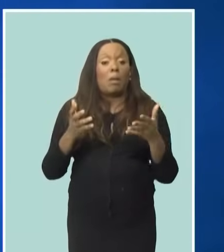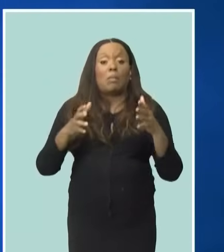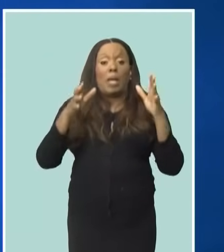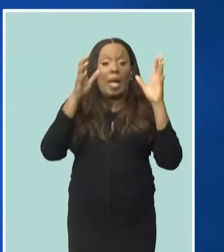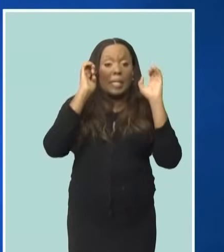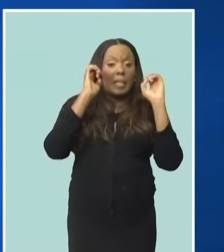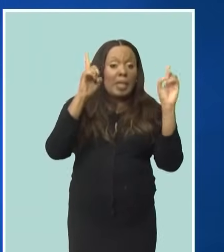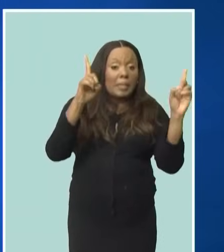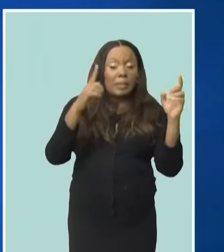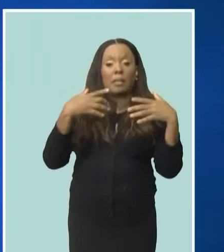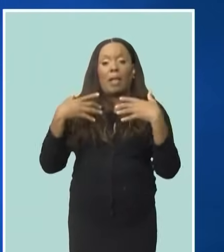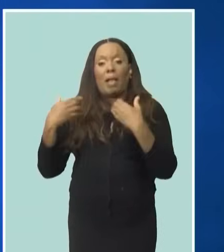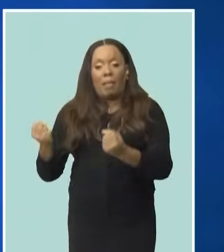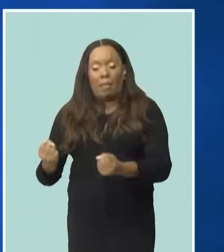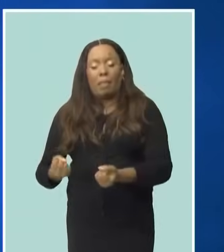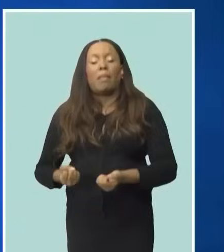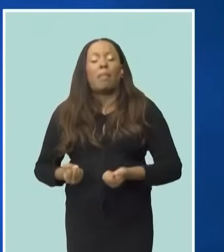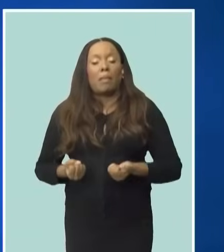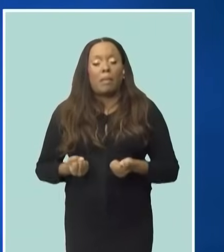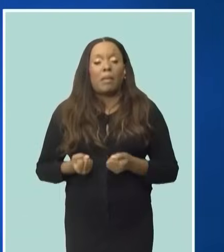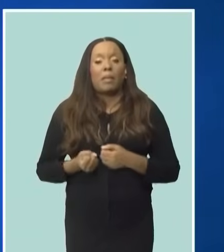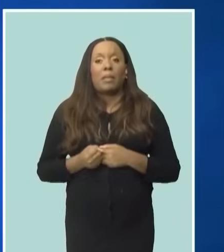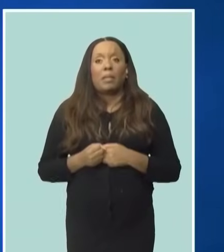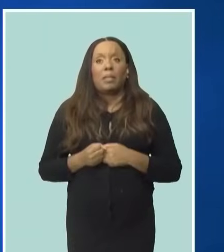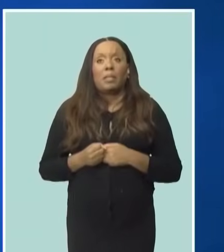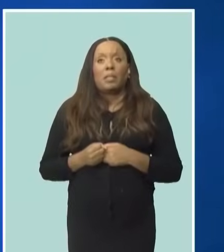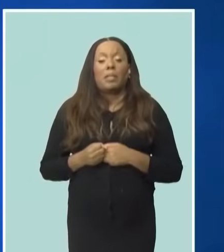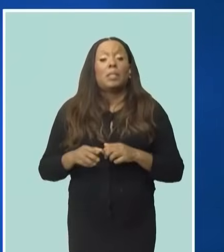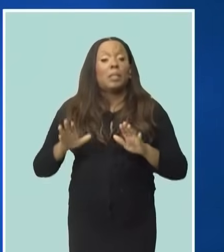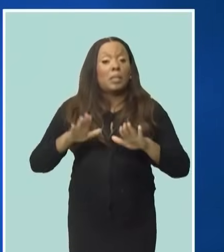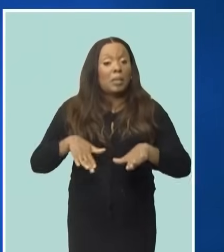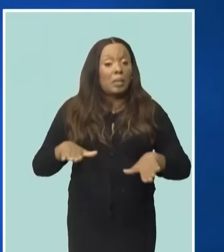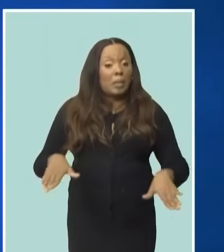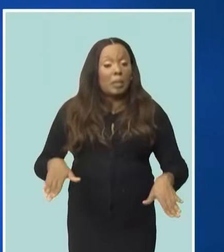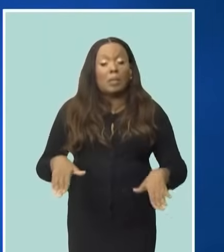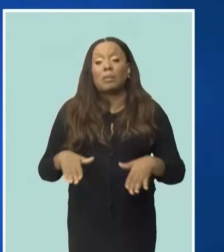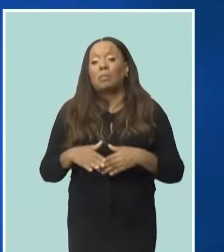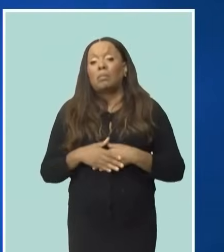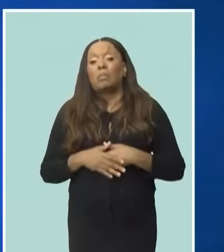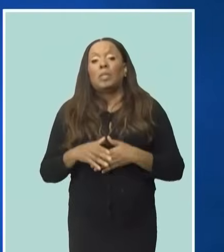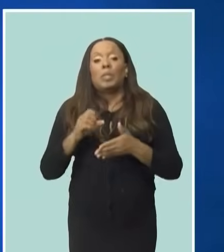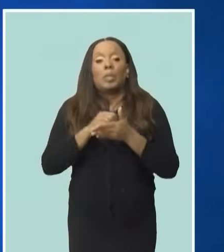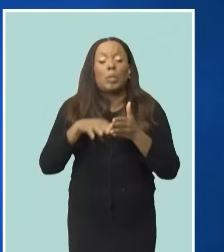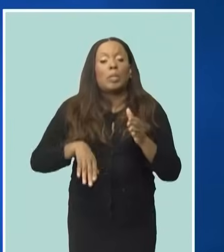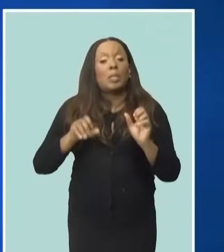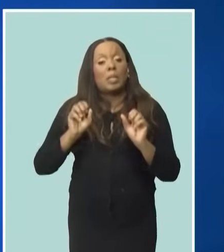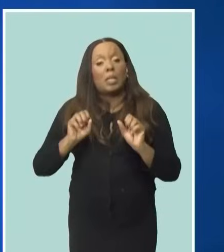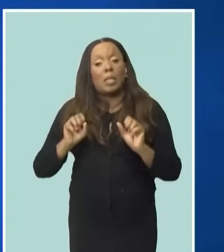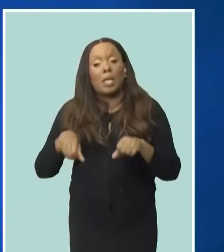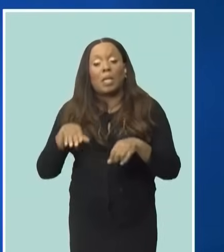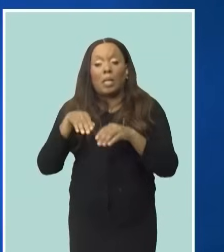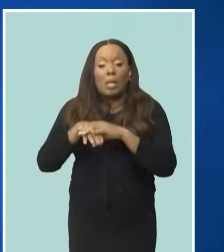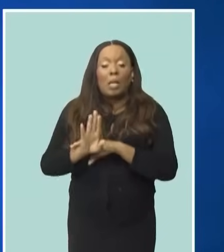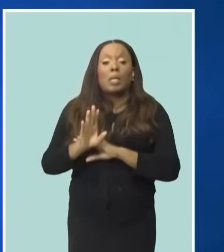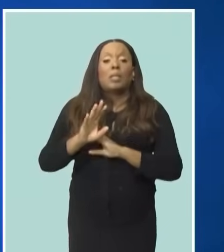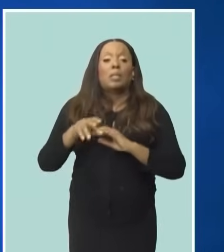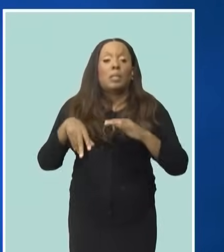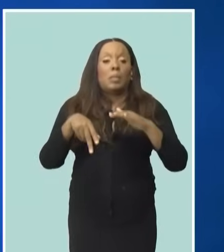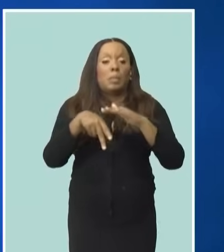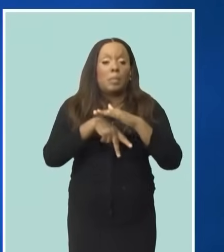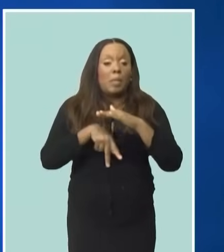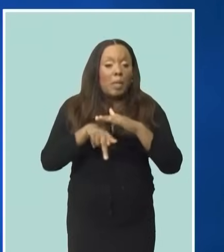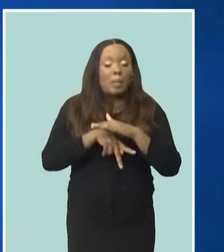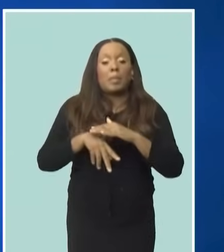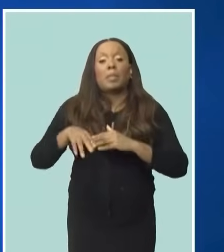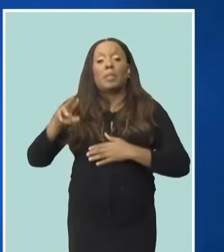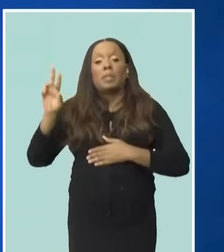So the children, the students, will have access to primary and secondary, public primary and